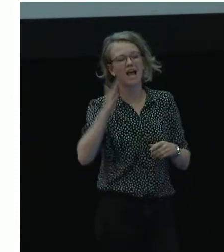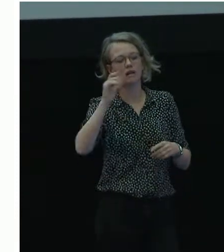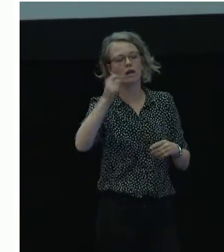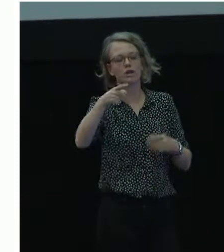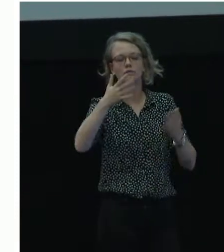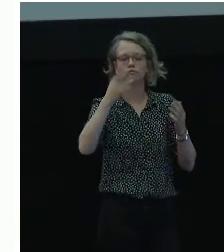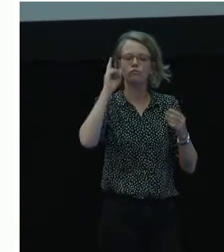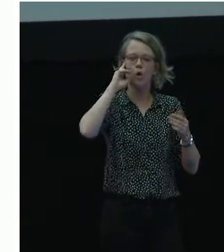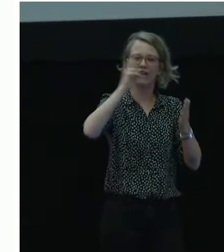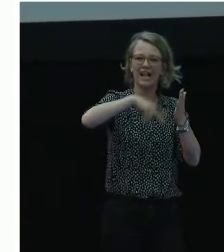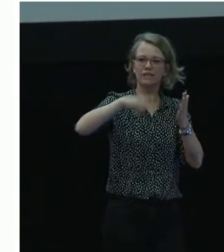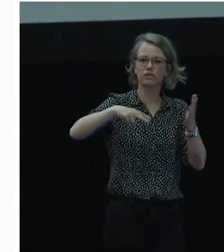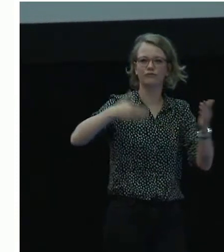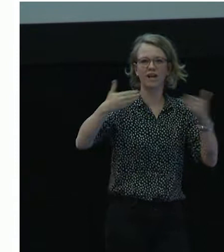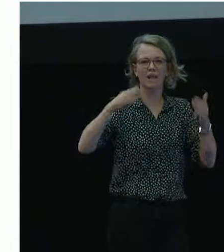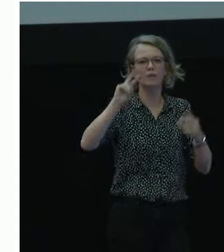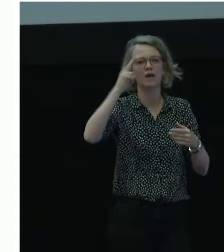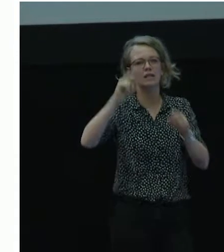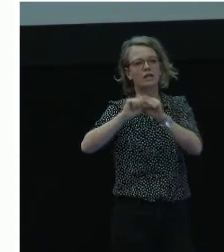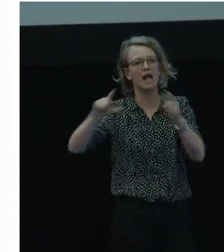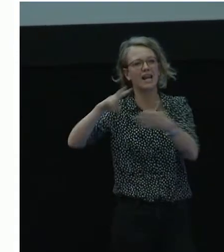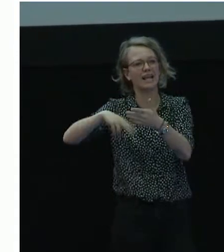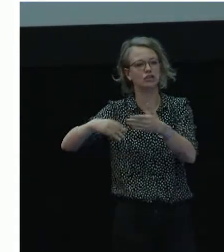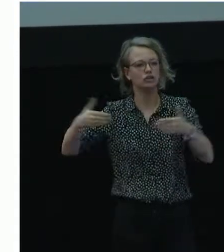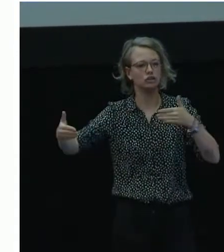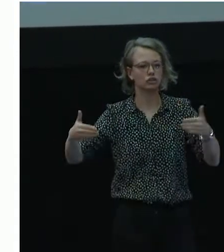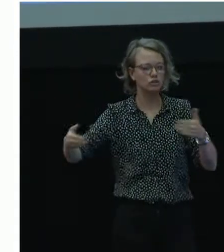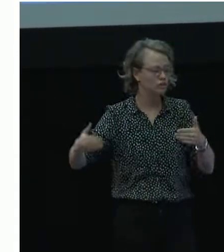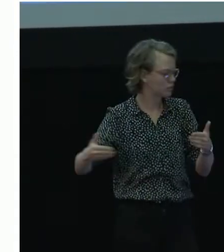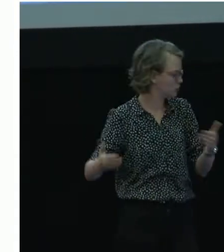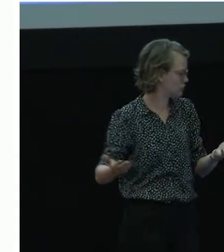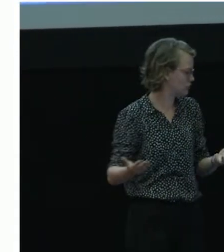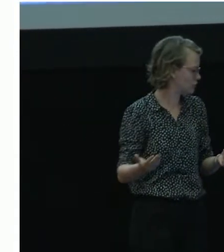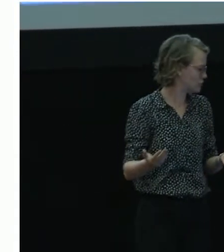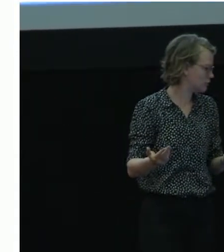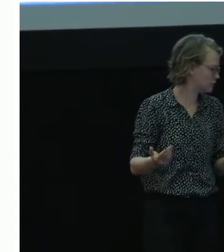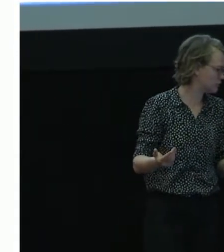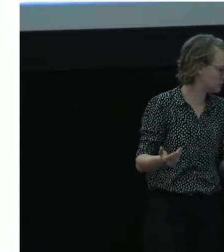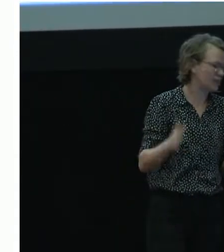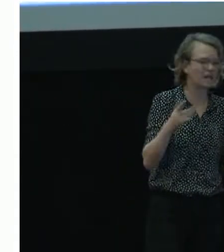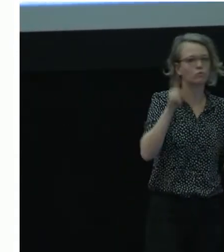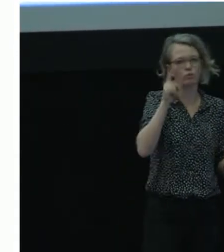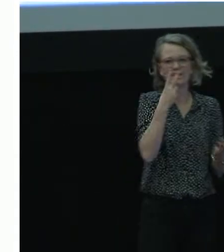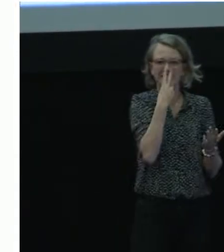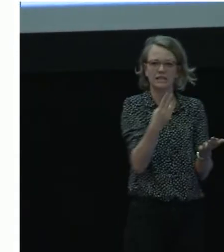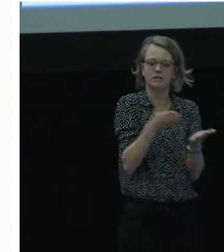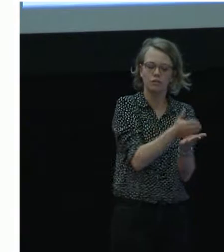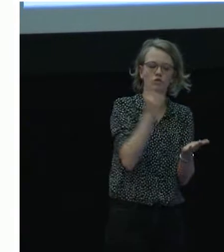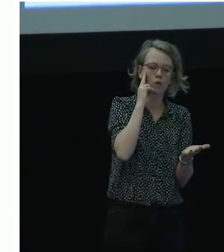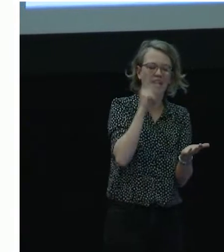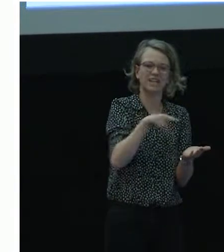language. So deaf readers can be compared to second language